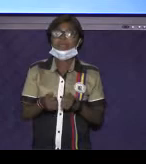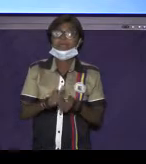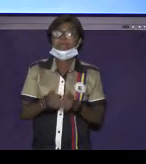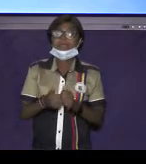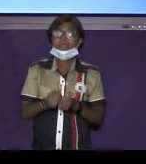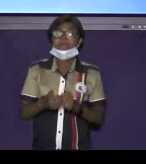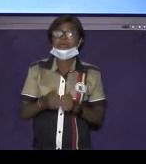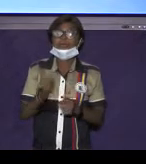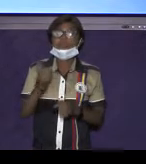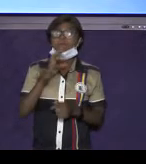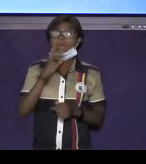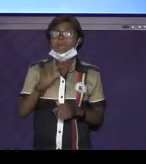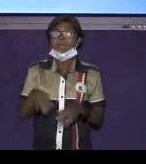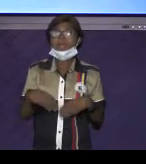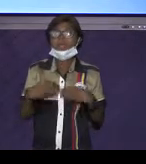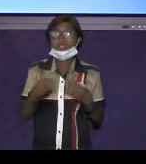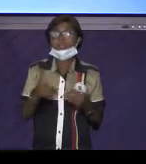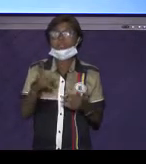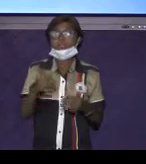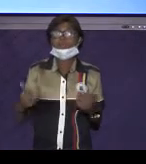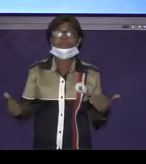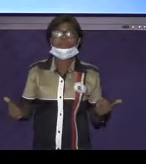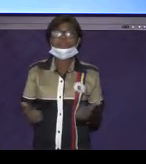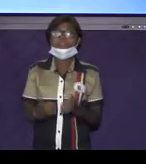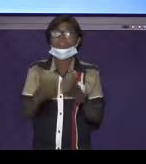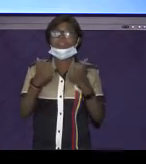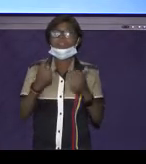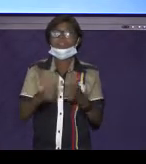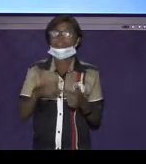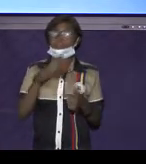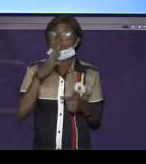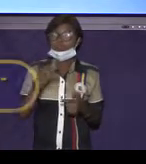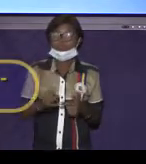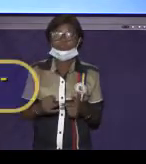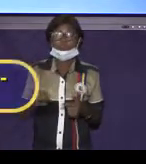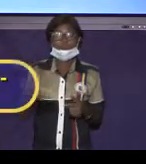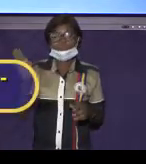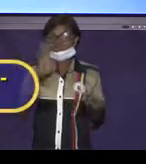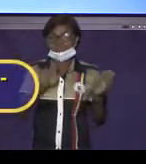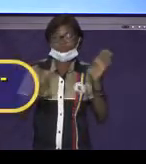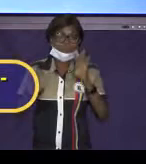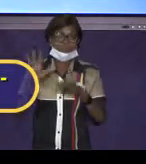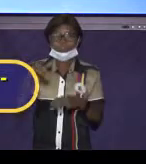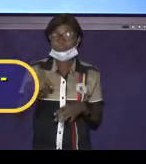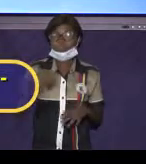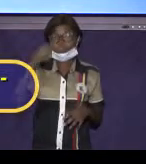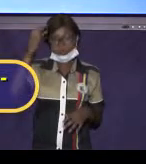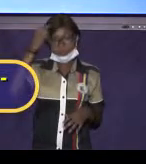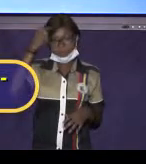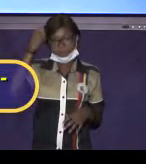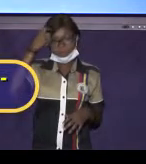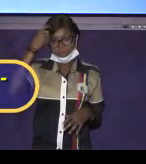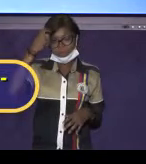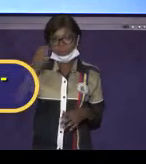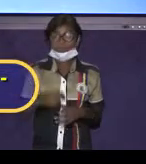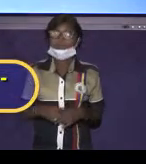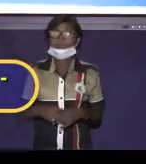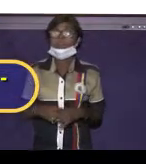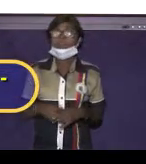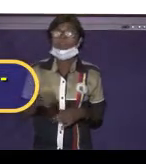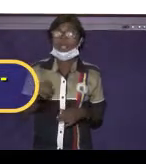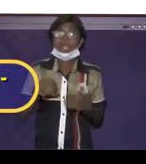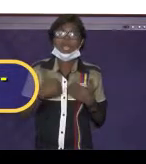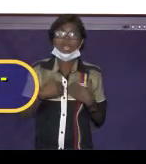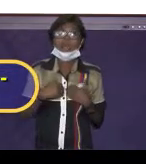some challenge to task your brain. And you must be wondering, what does Uncle Agbaje have for us today? Well,